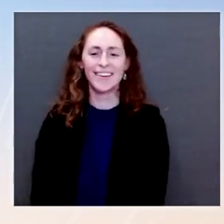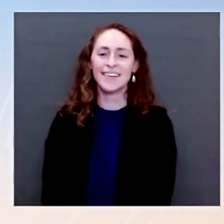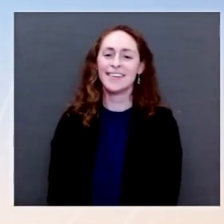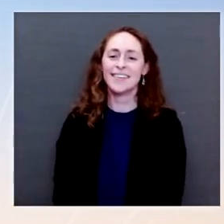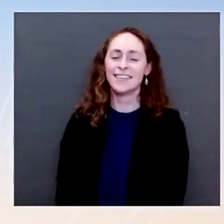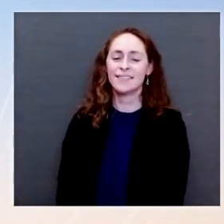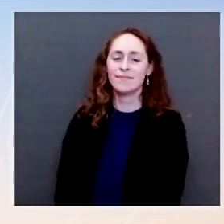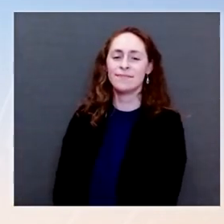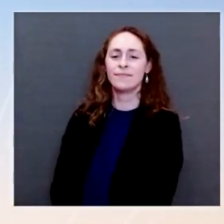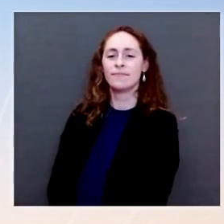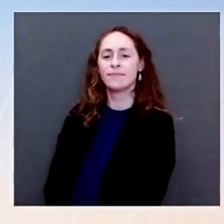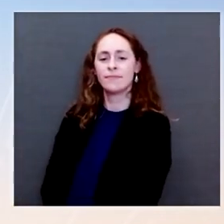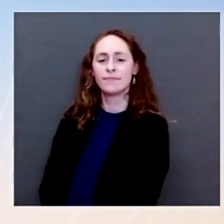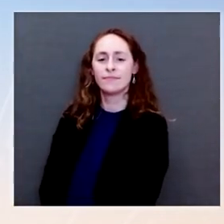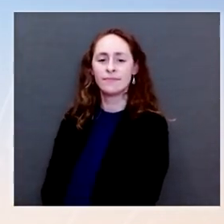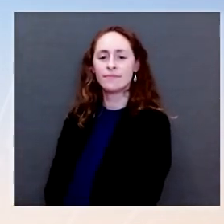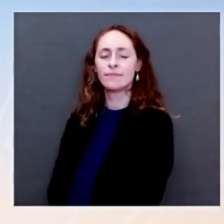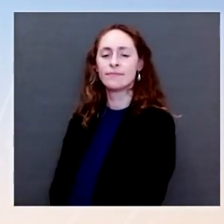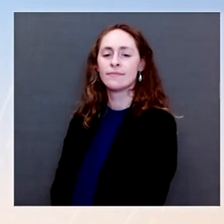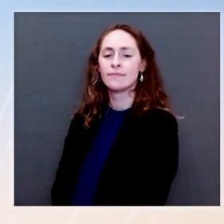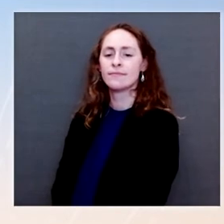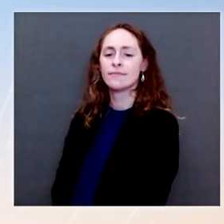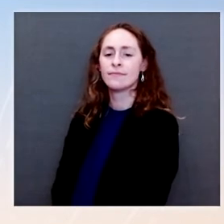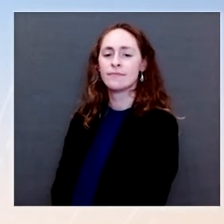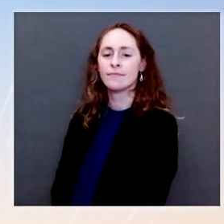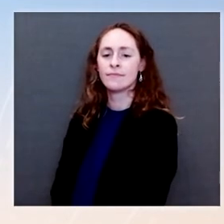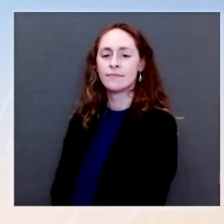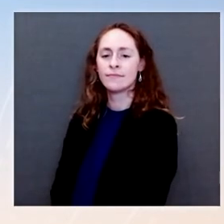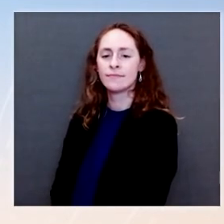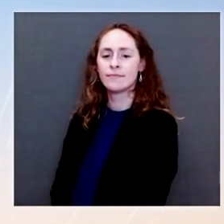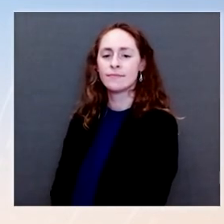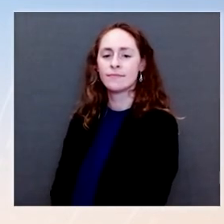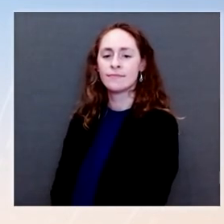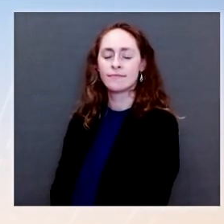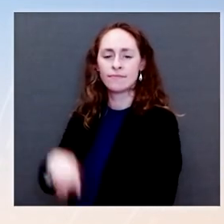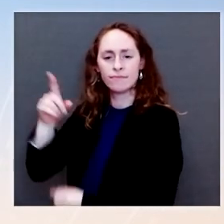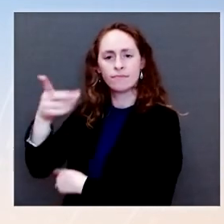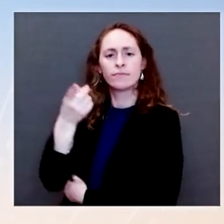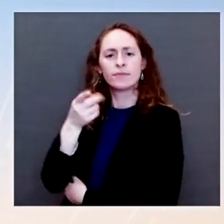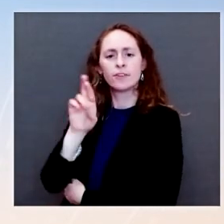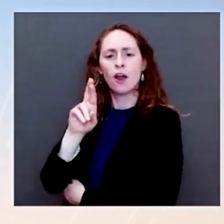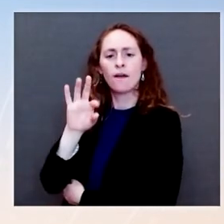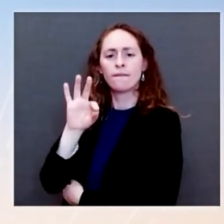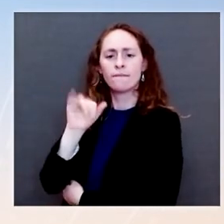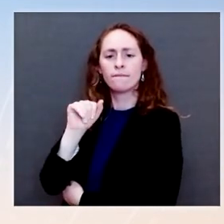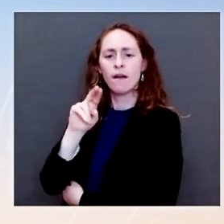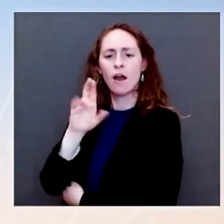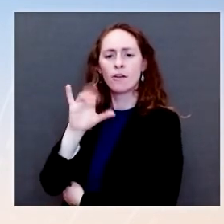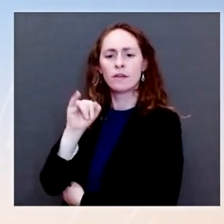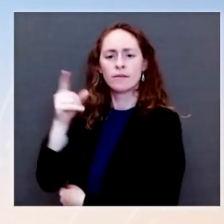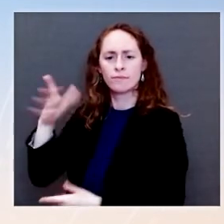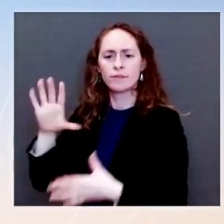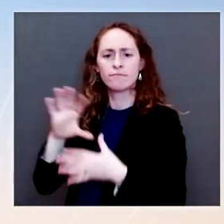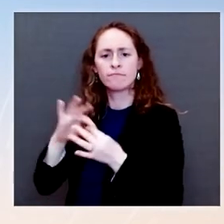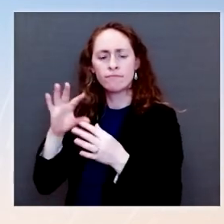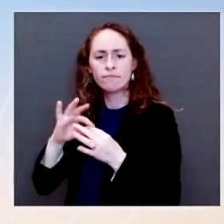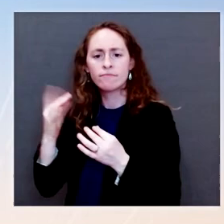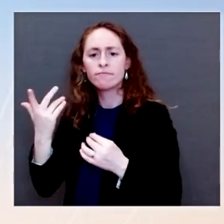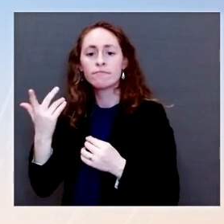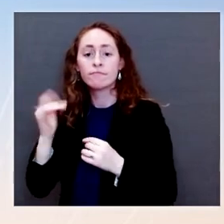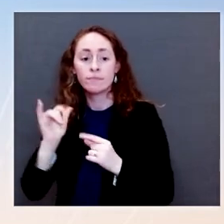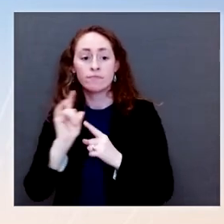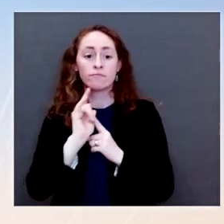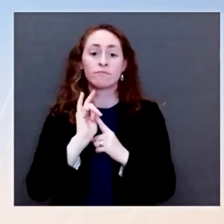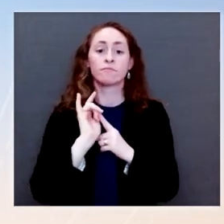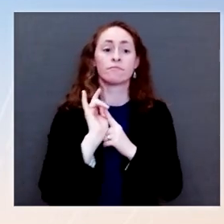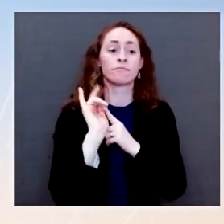possible the policy could end at any time. So what would the White House need to see happen in order to lift those bans? It wouldn't be